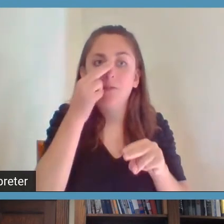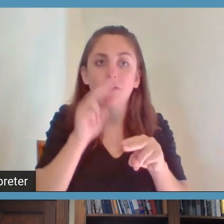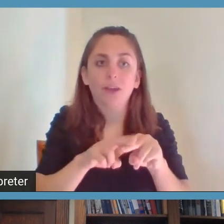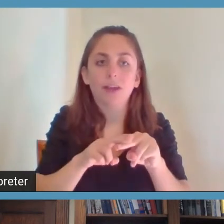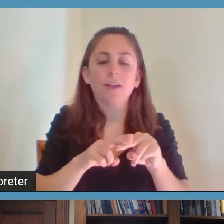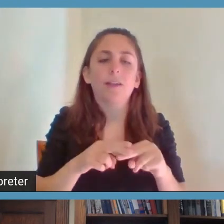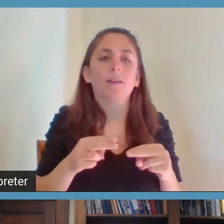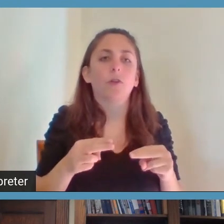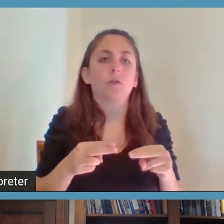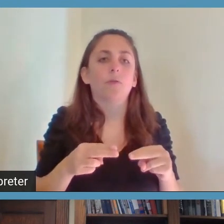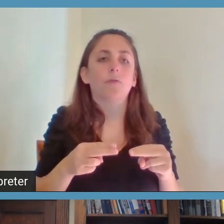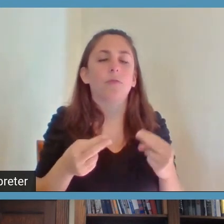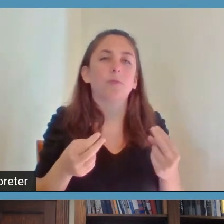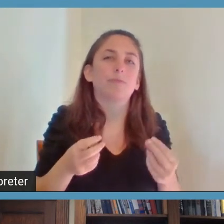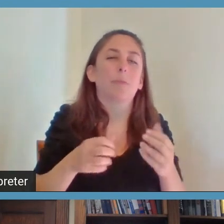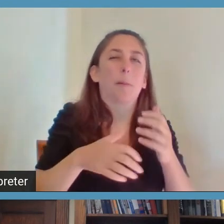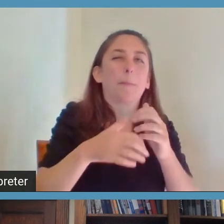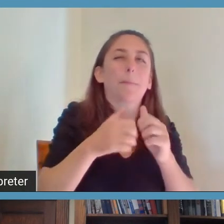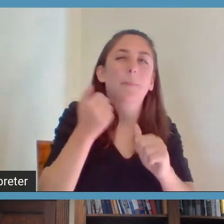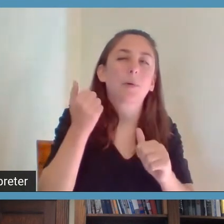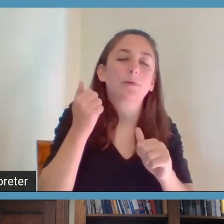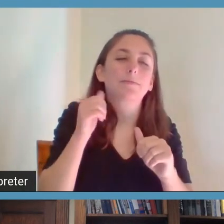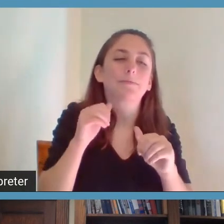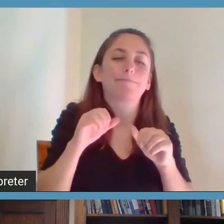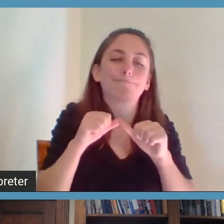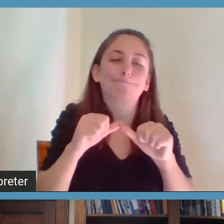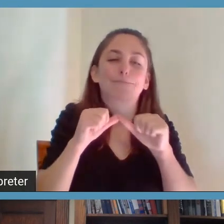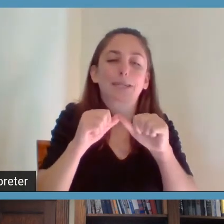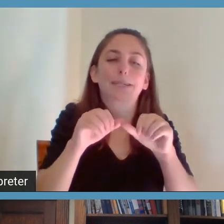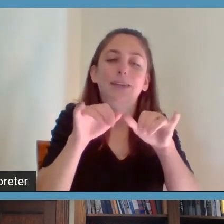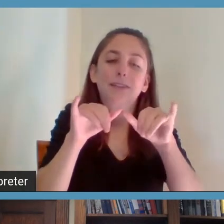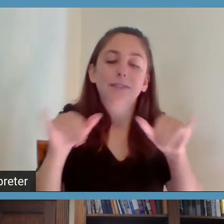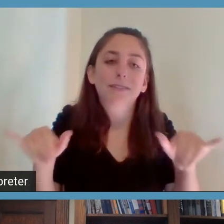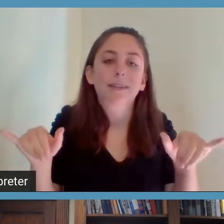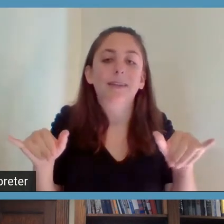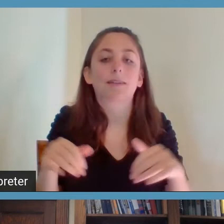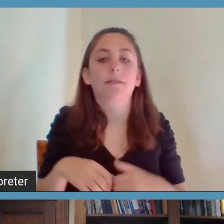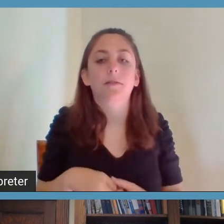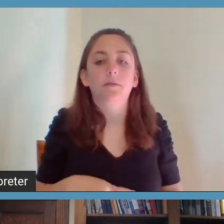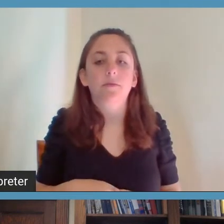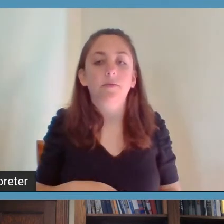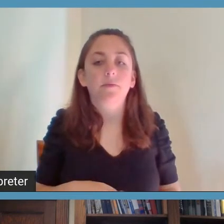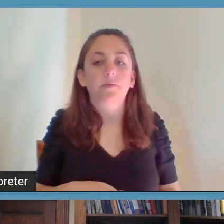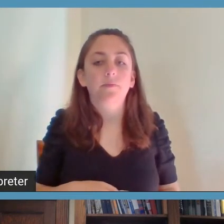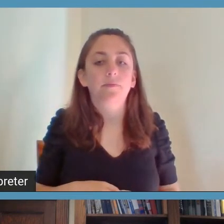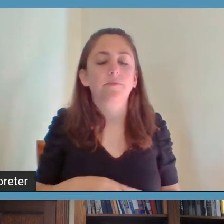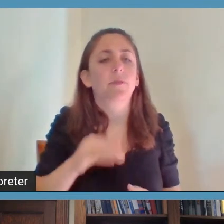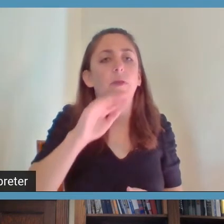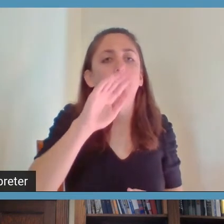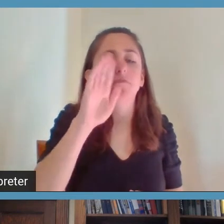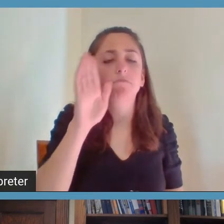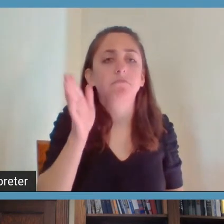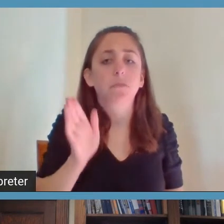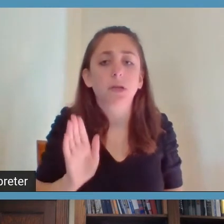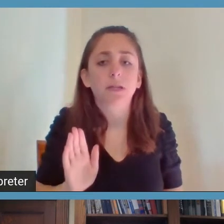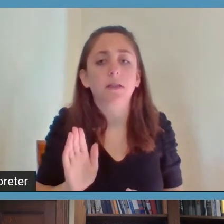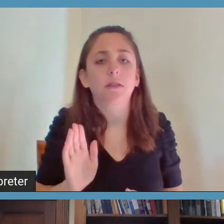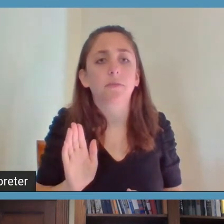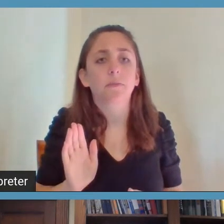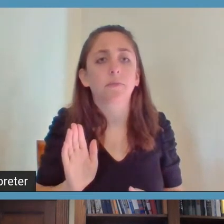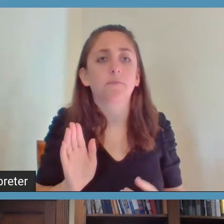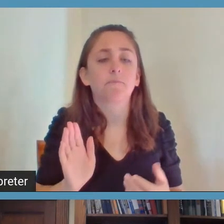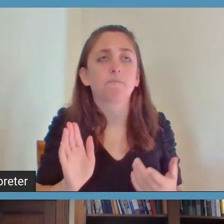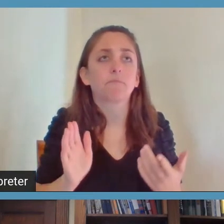For the most part, it's remained the same. Eventually, I would like to be able to go on location and visit. We never aired it, but we actually